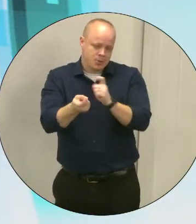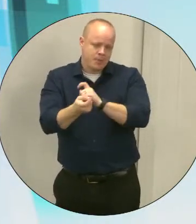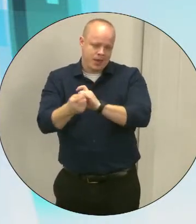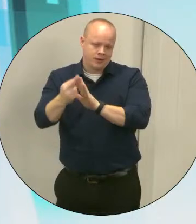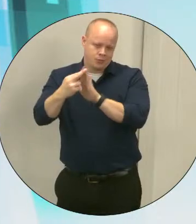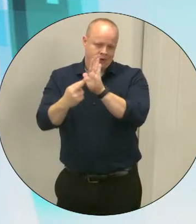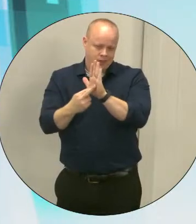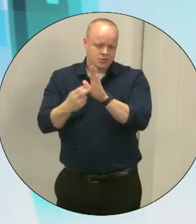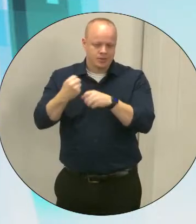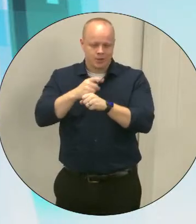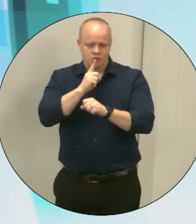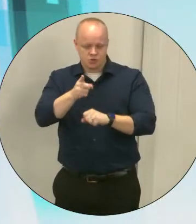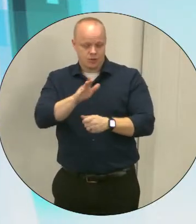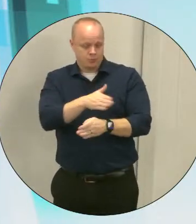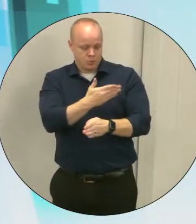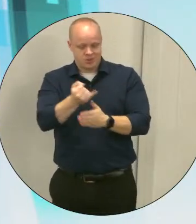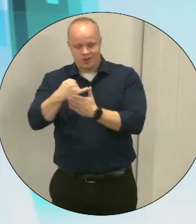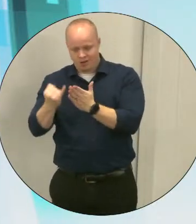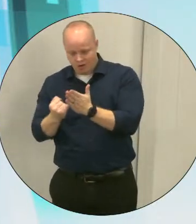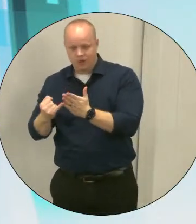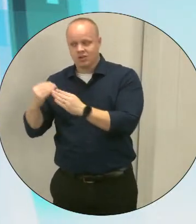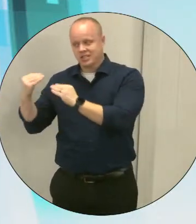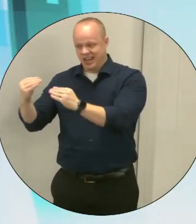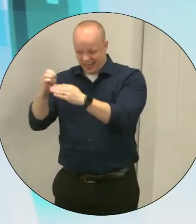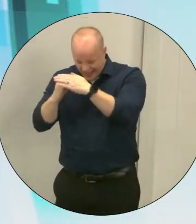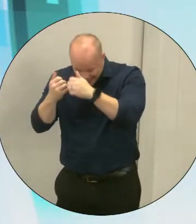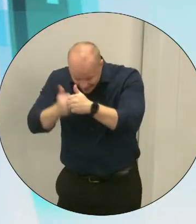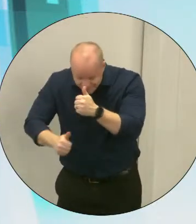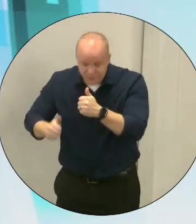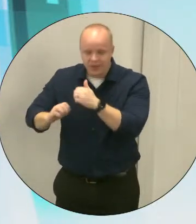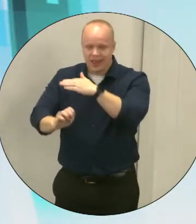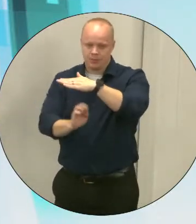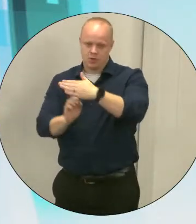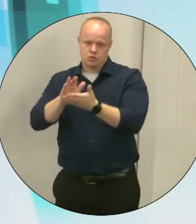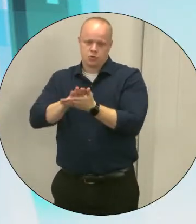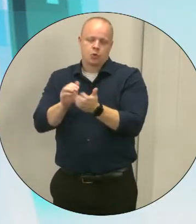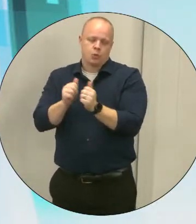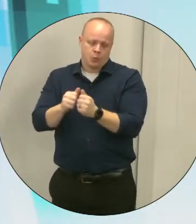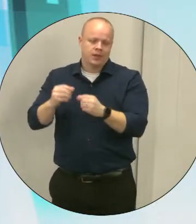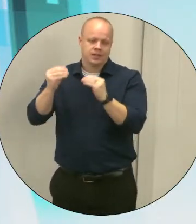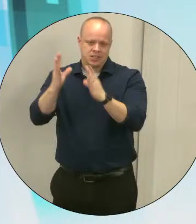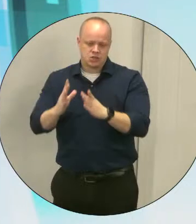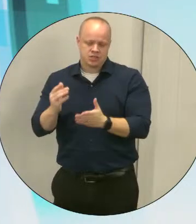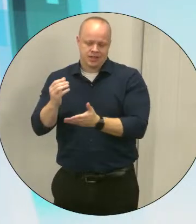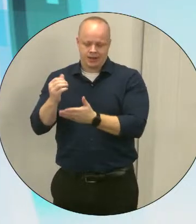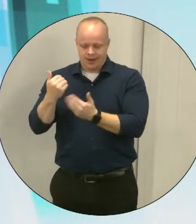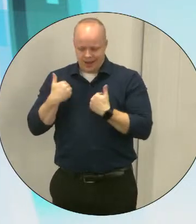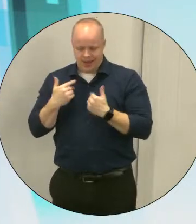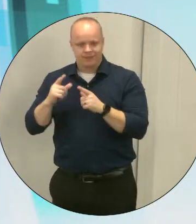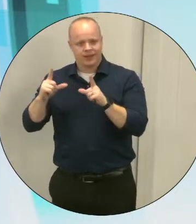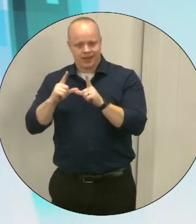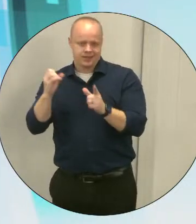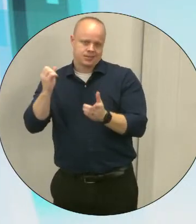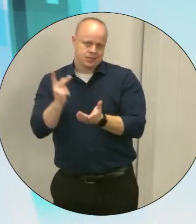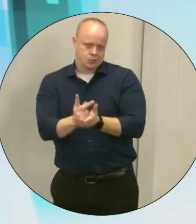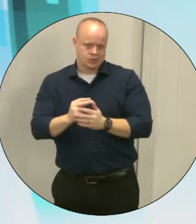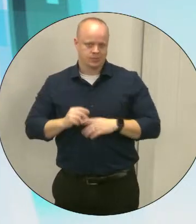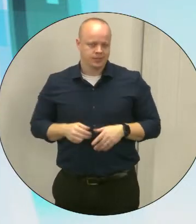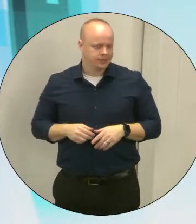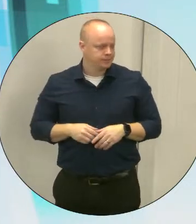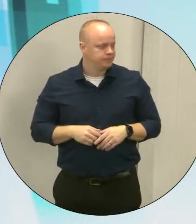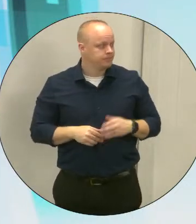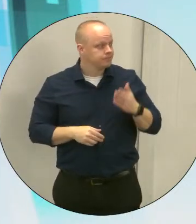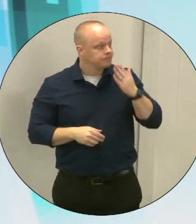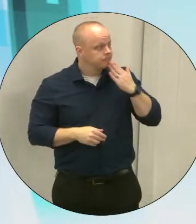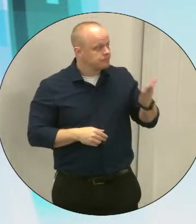ensure music and art are taught at every elementary school and only by teachers with a license endorsement. Thank